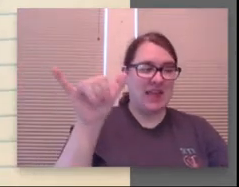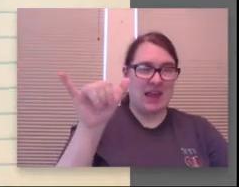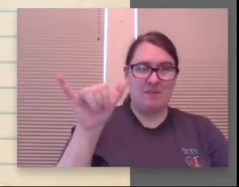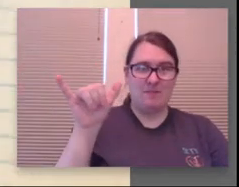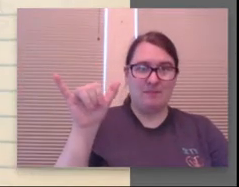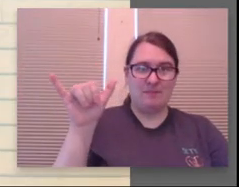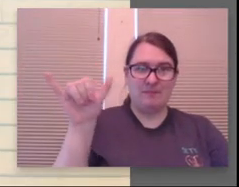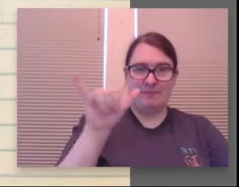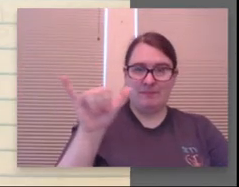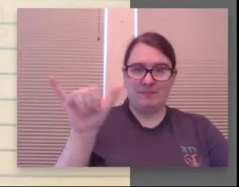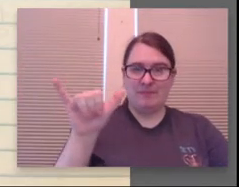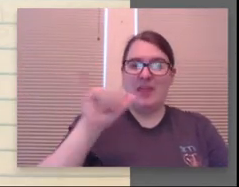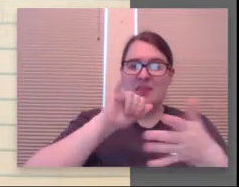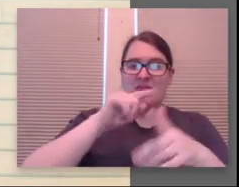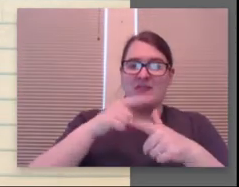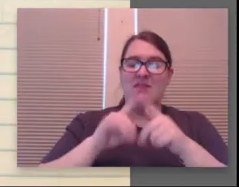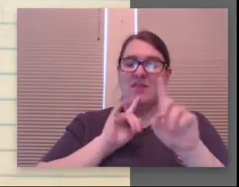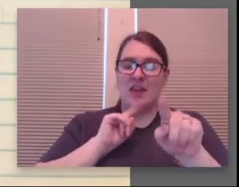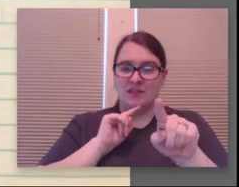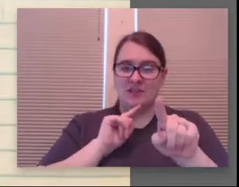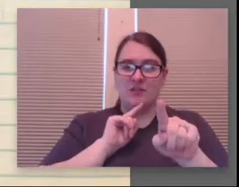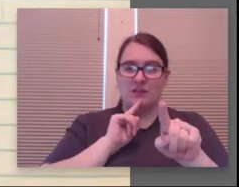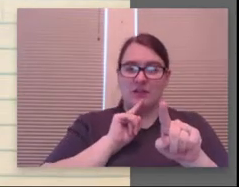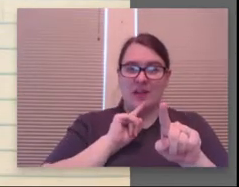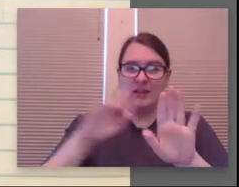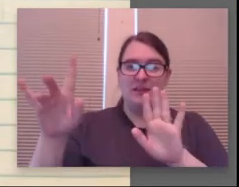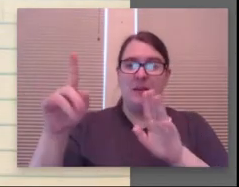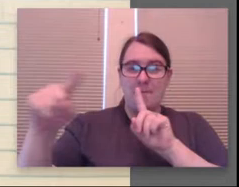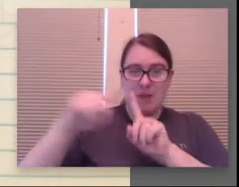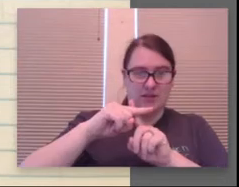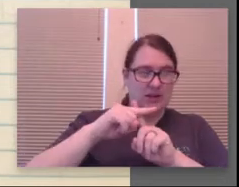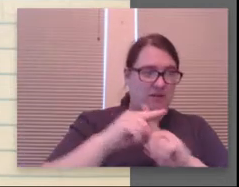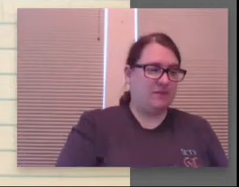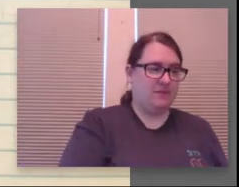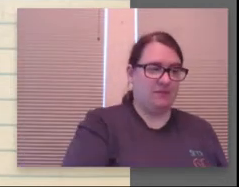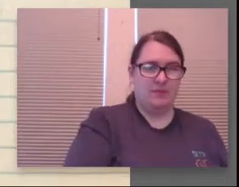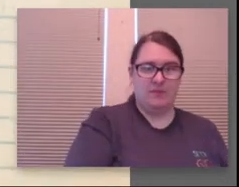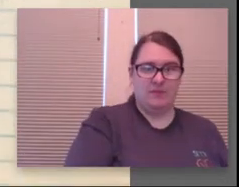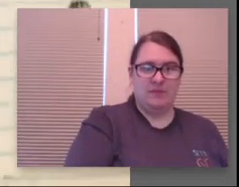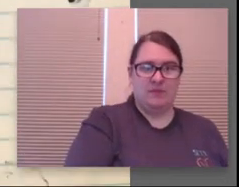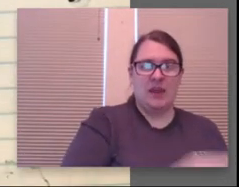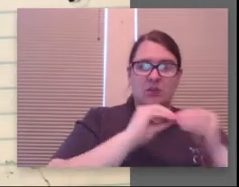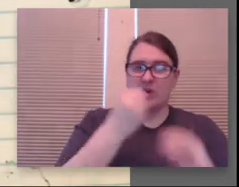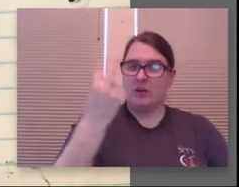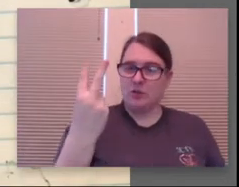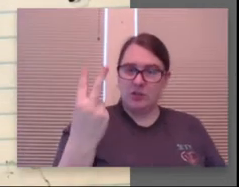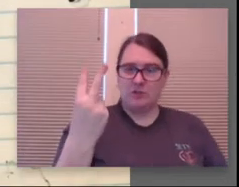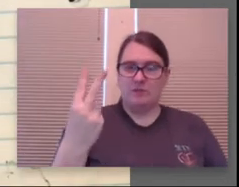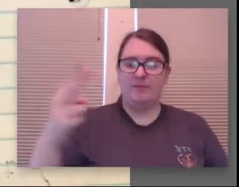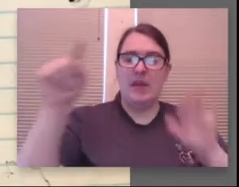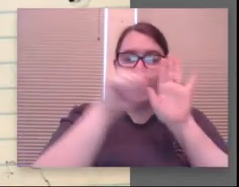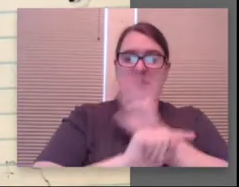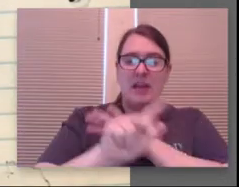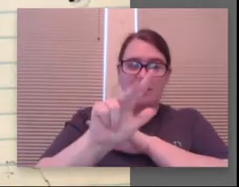the same, then the answer is positive. Okay, let's try number